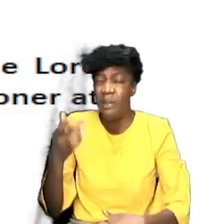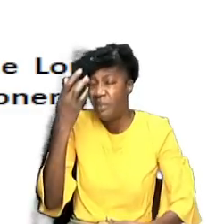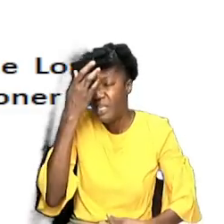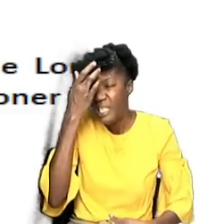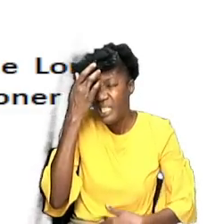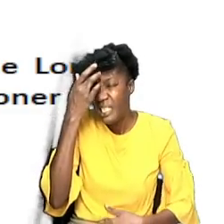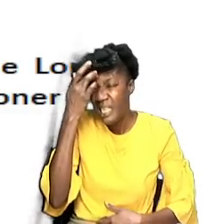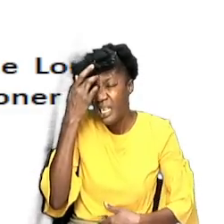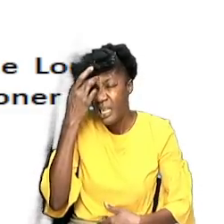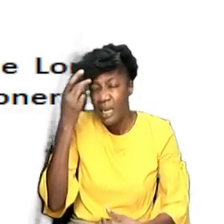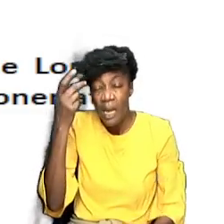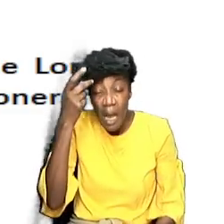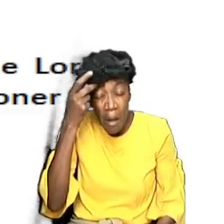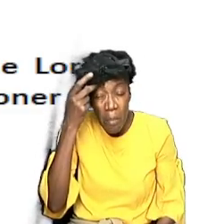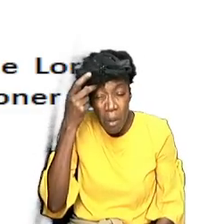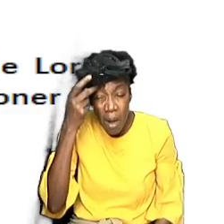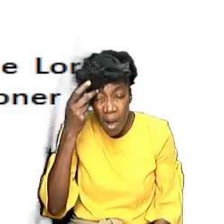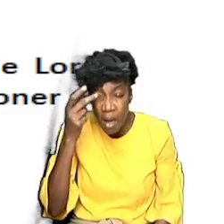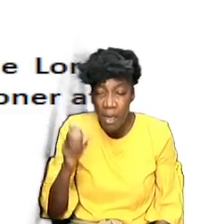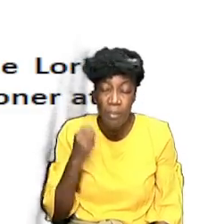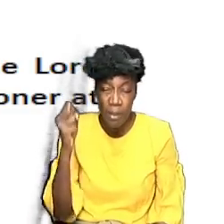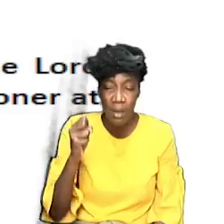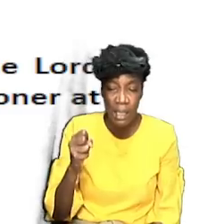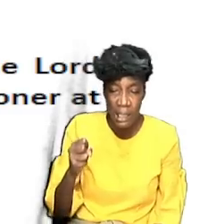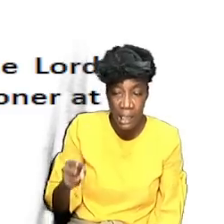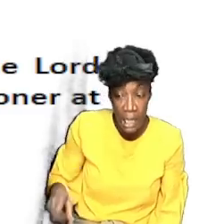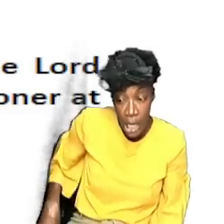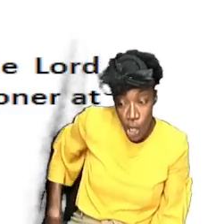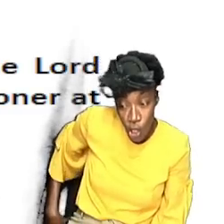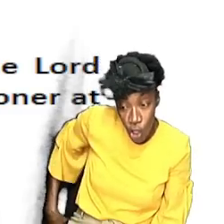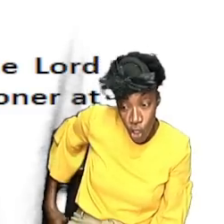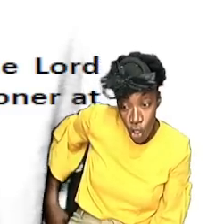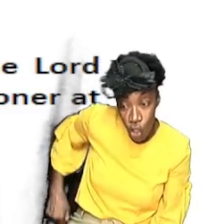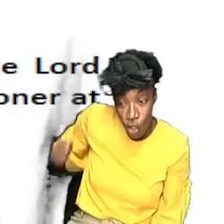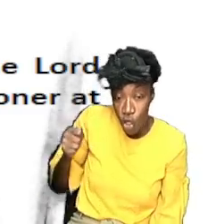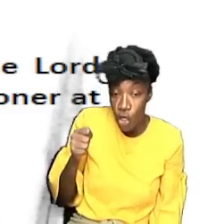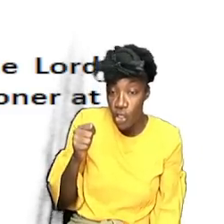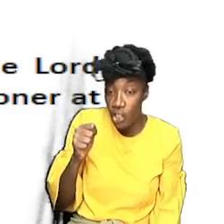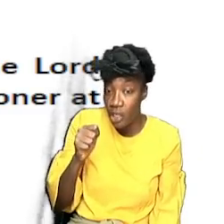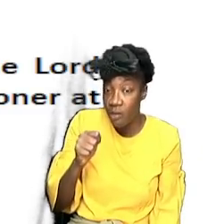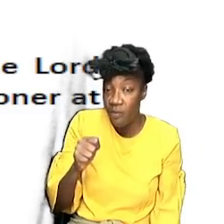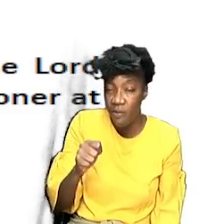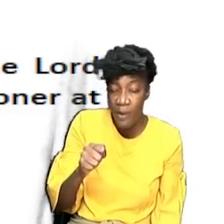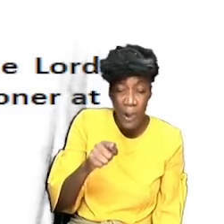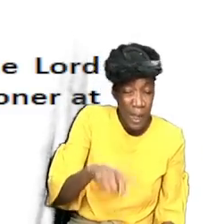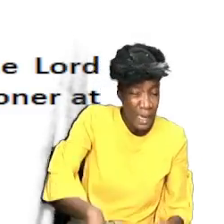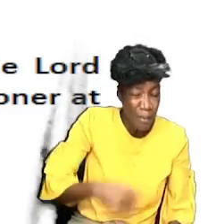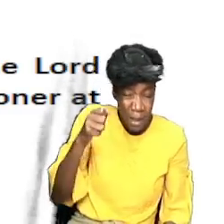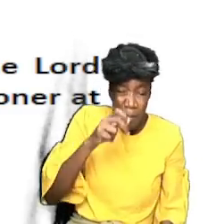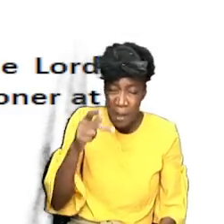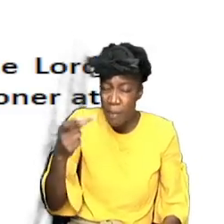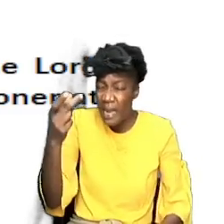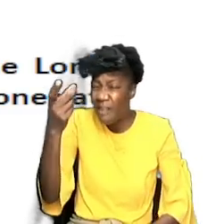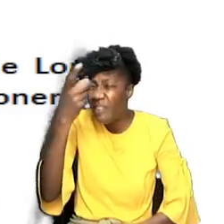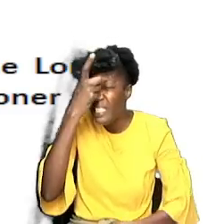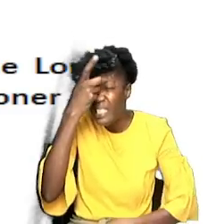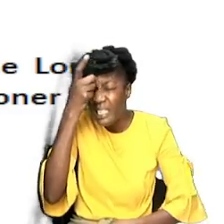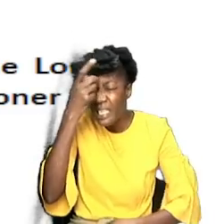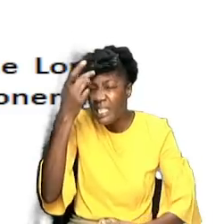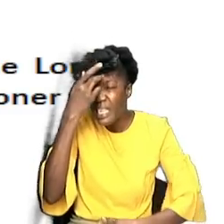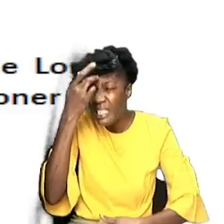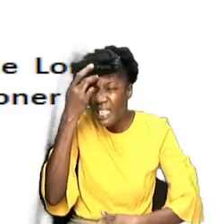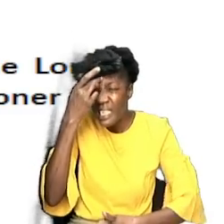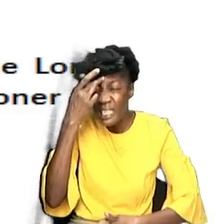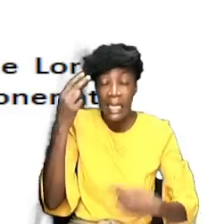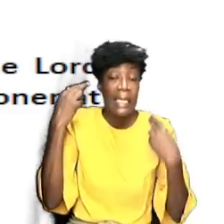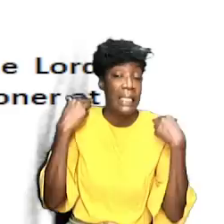have passed his handkerchief around, praise God, and his aprons, and people who had disease and sicknesses would have been healed